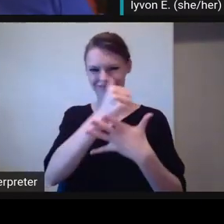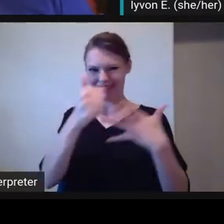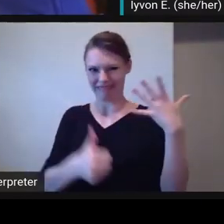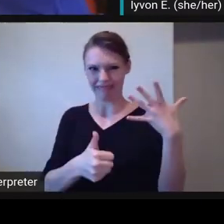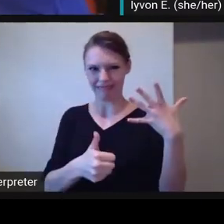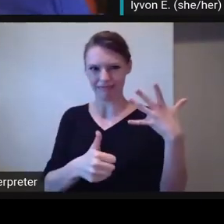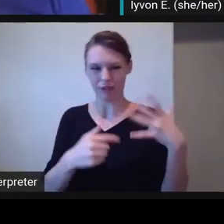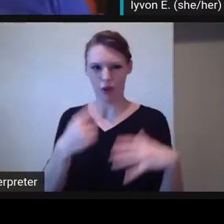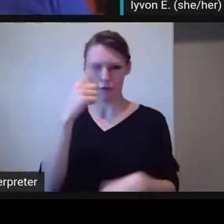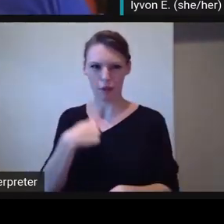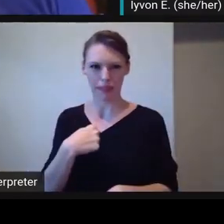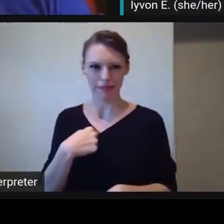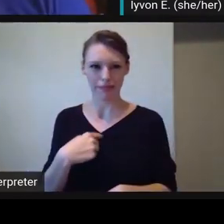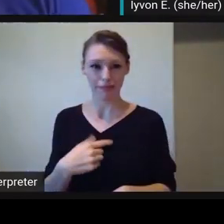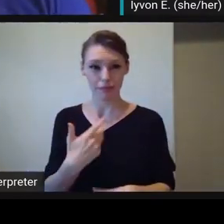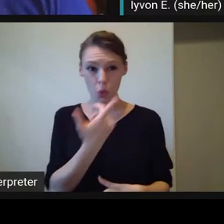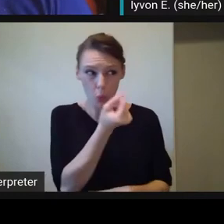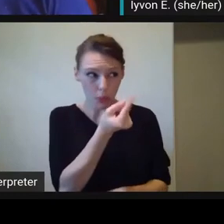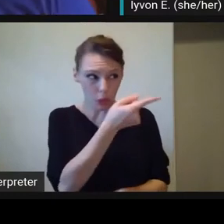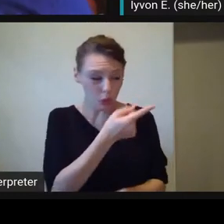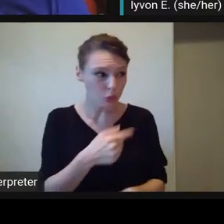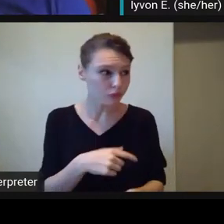Oh God, the Marie Kondo question.